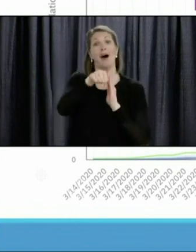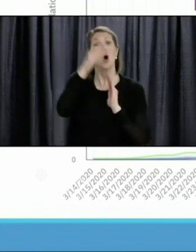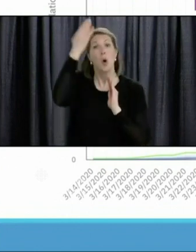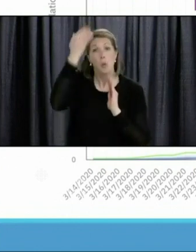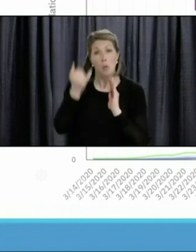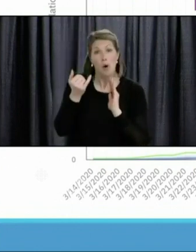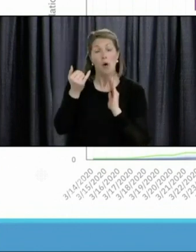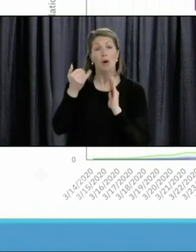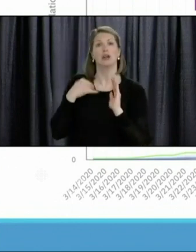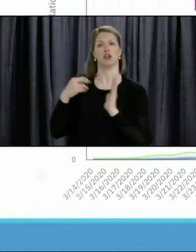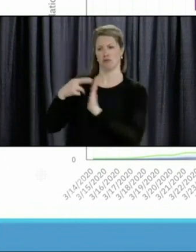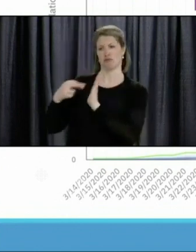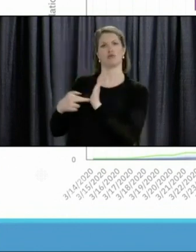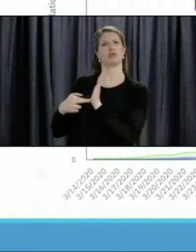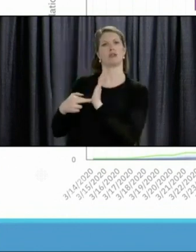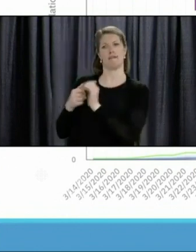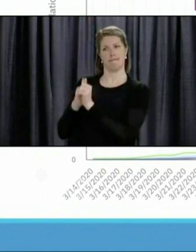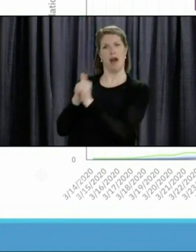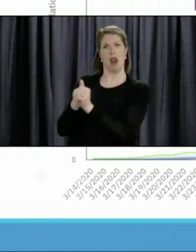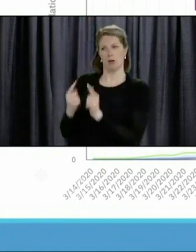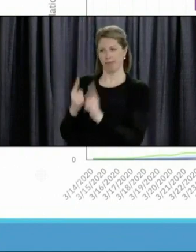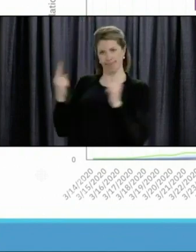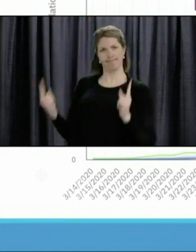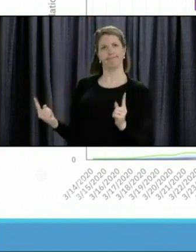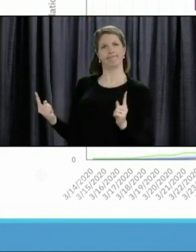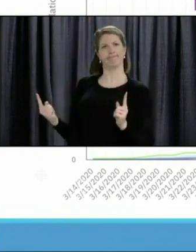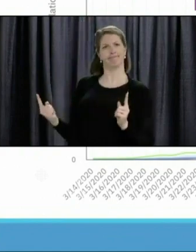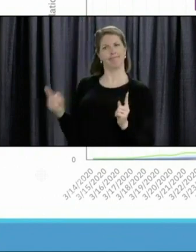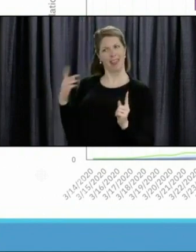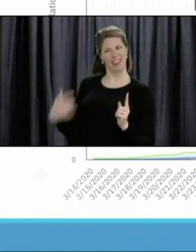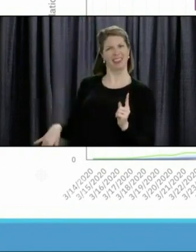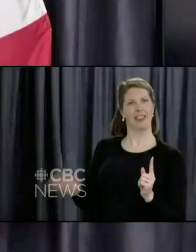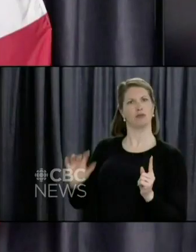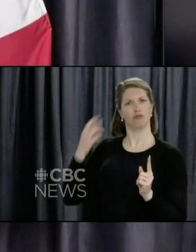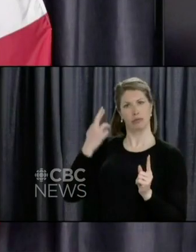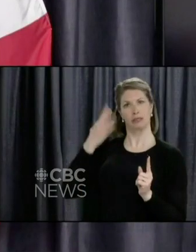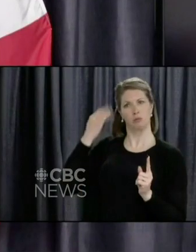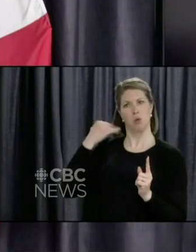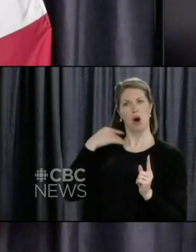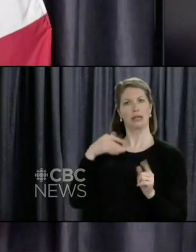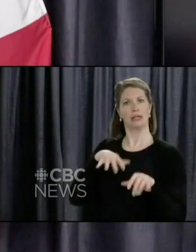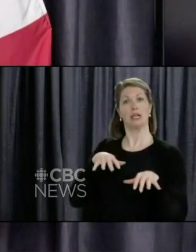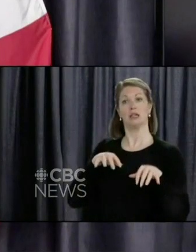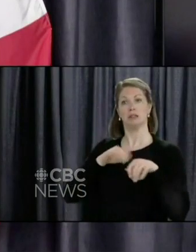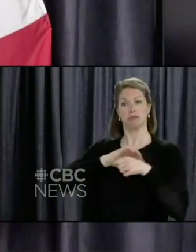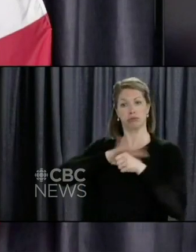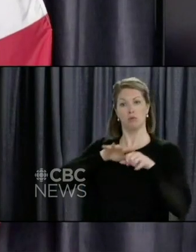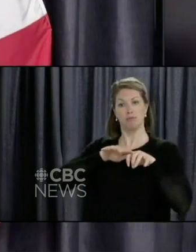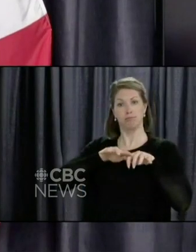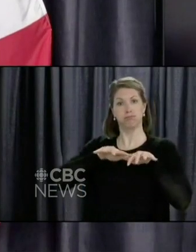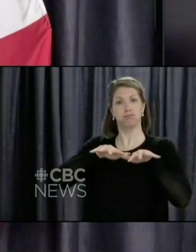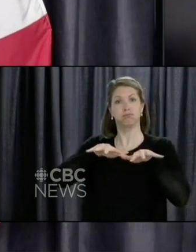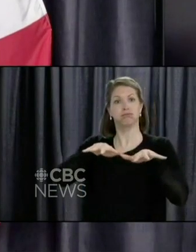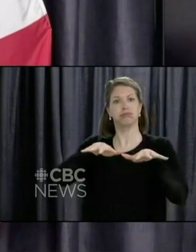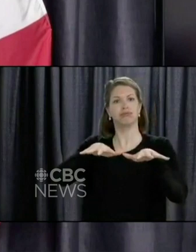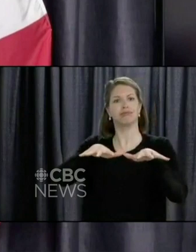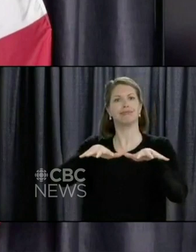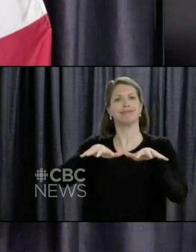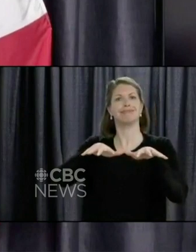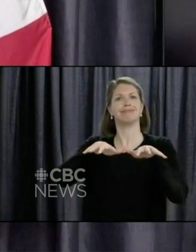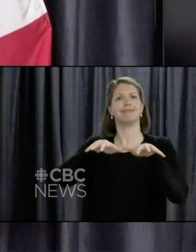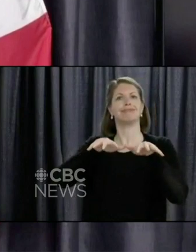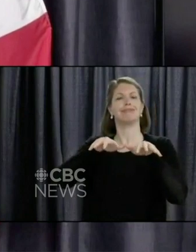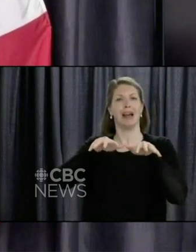how non-pharmacological, good public health measures have slowed the spread of the virus. And our trajectory now is quite a